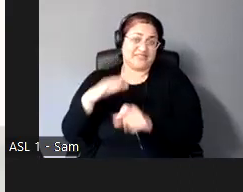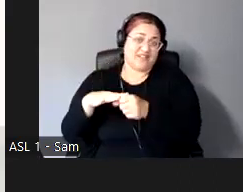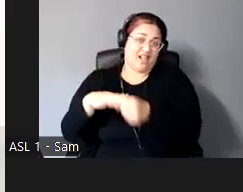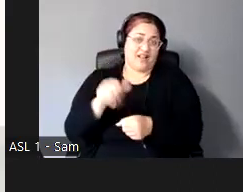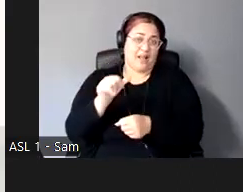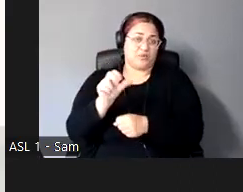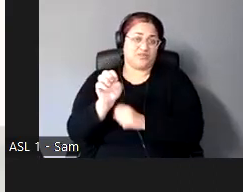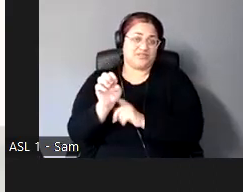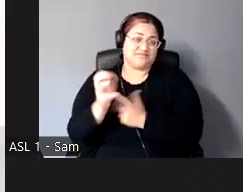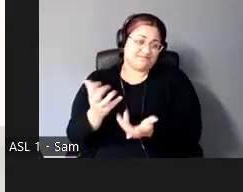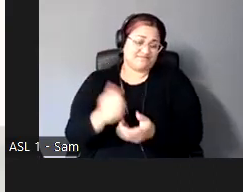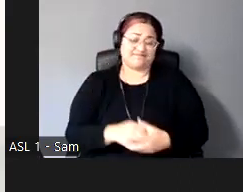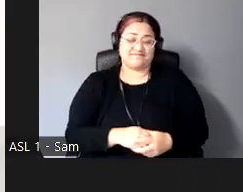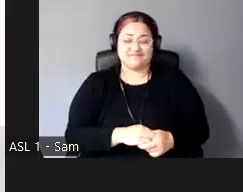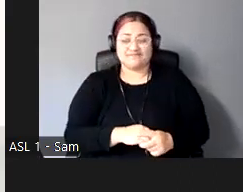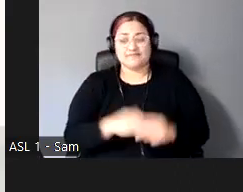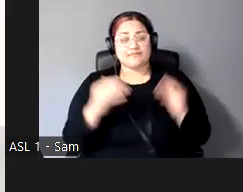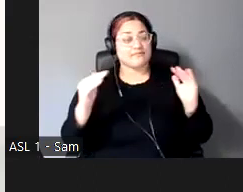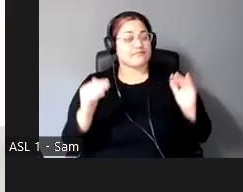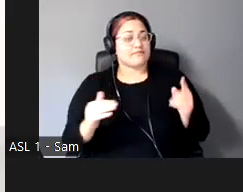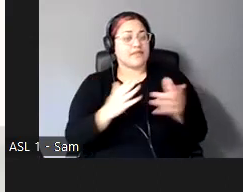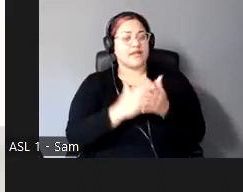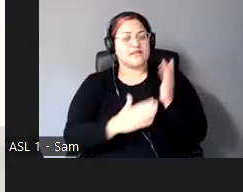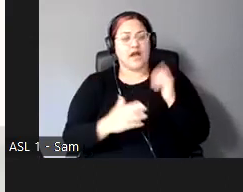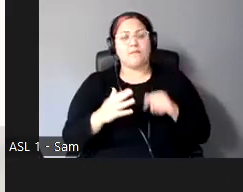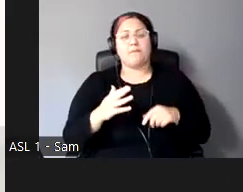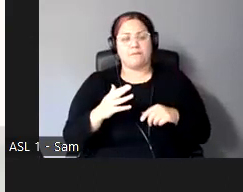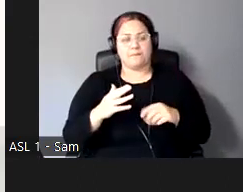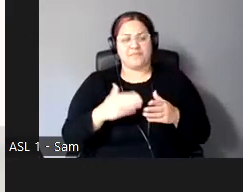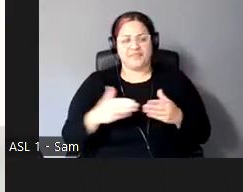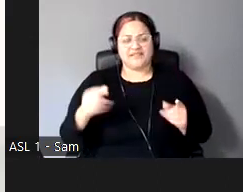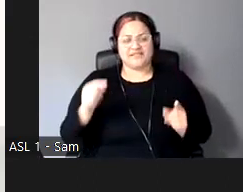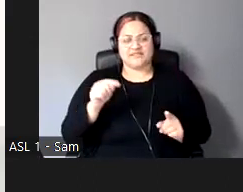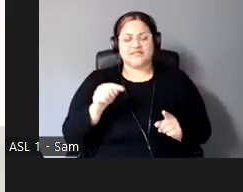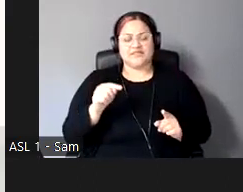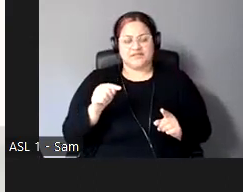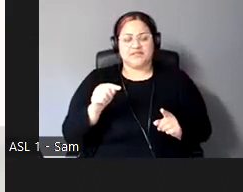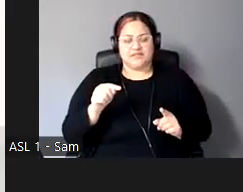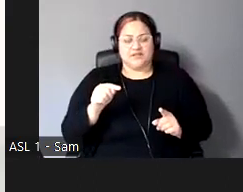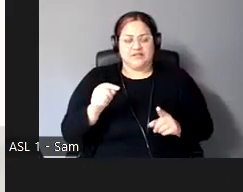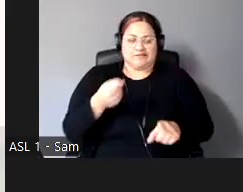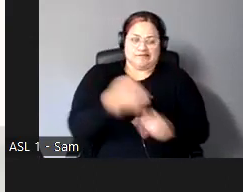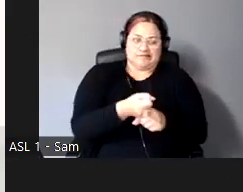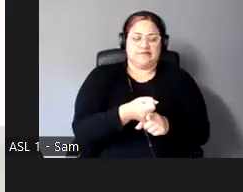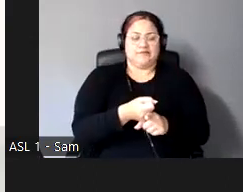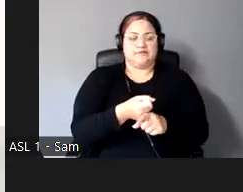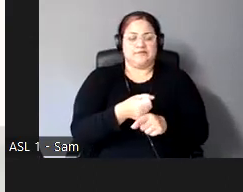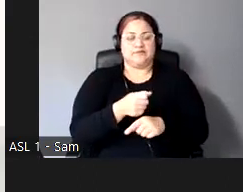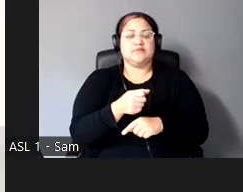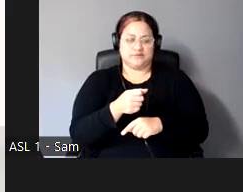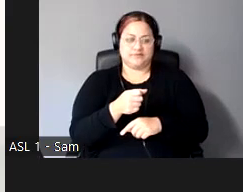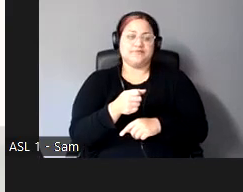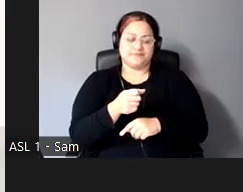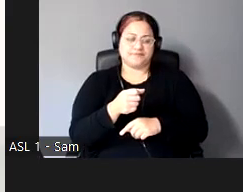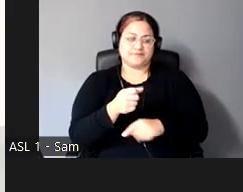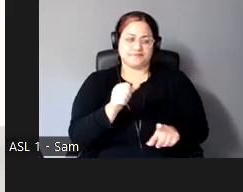And some of the risk factors, I'm not going to go into big detail, but there are relationship risk factors that, you know, cause some emotional, when